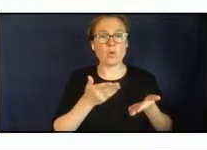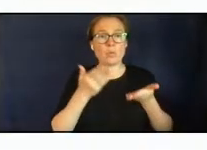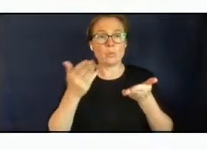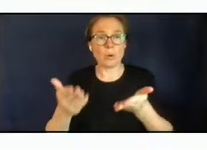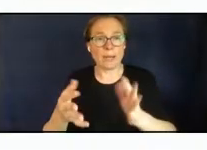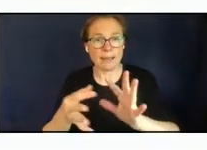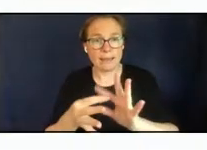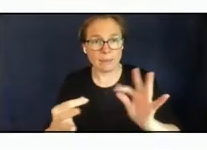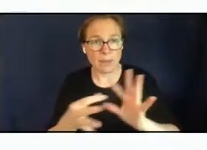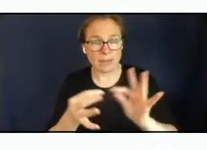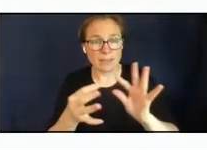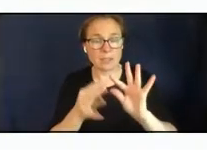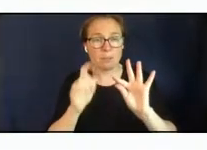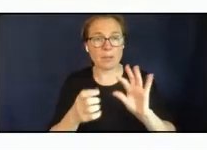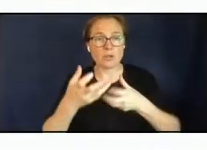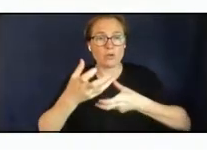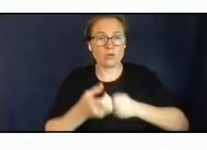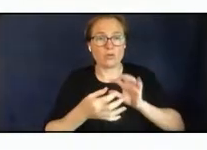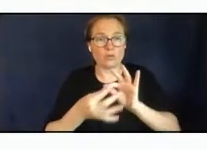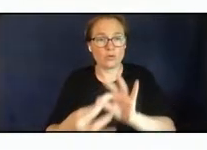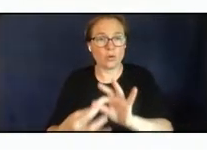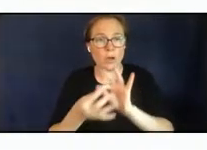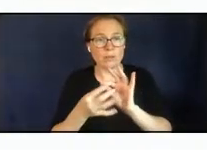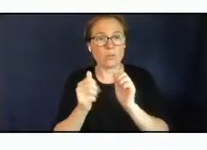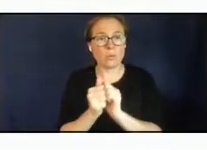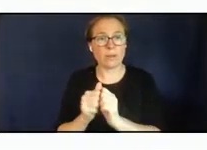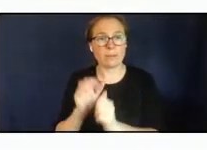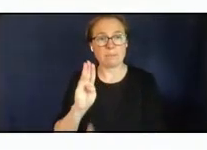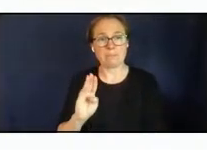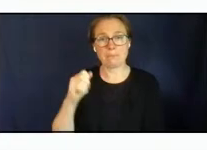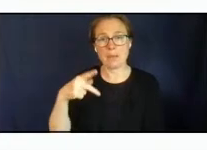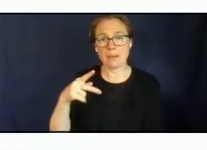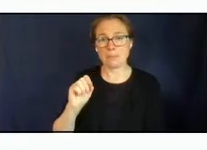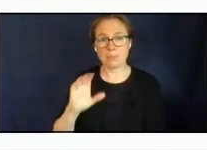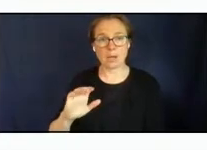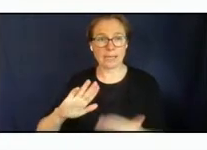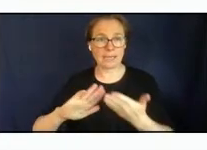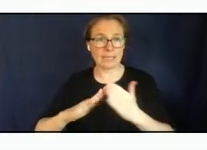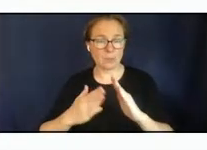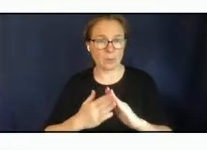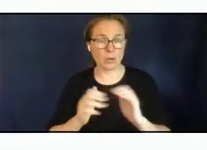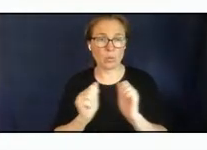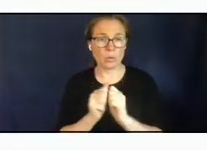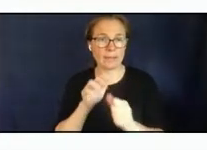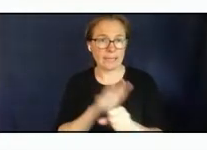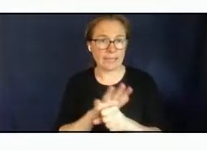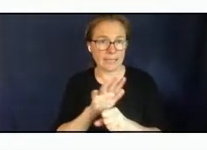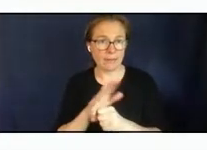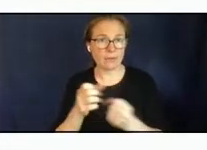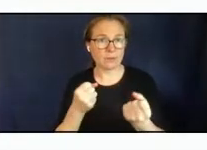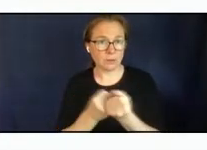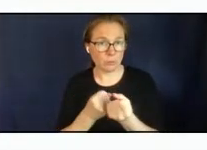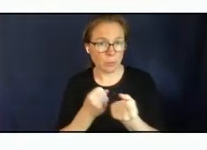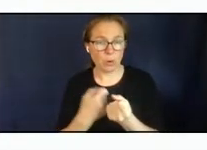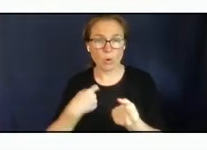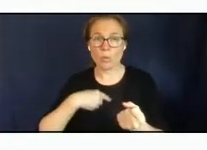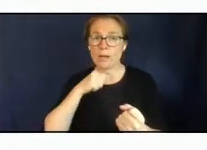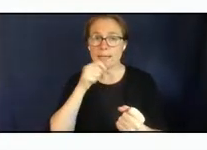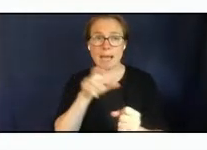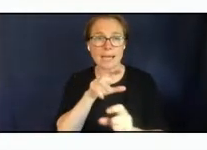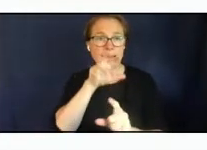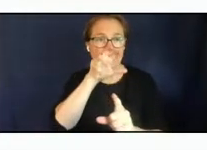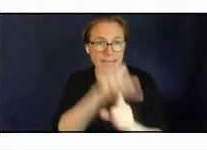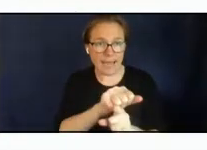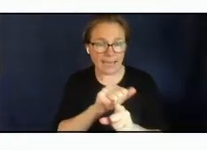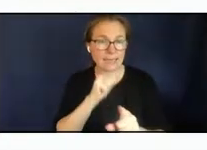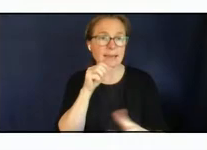community engagement, but it must be done with adequate support to prevent the manifestation as attacks. OHSU sits in an inflection point in